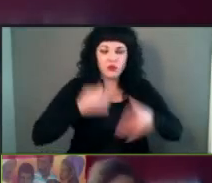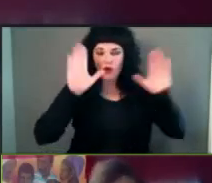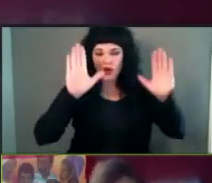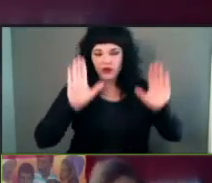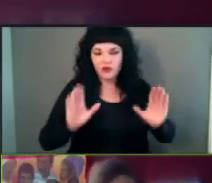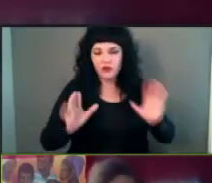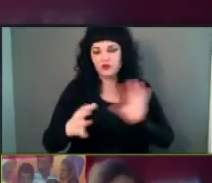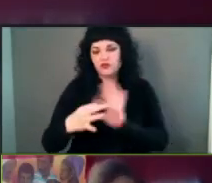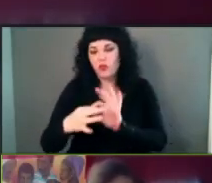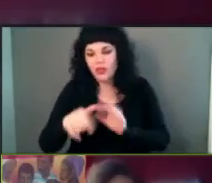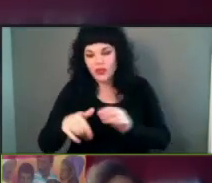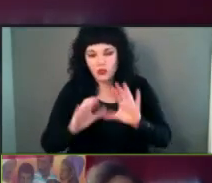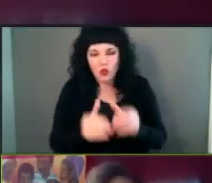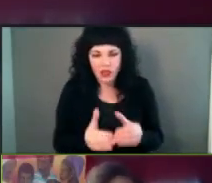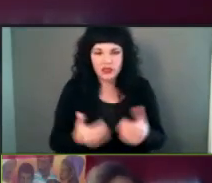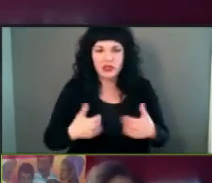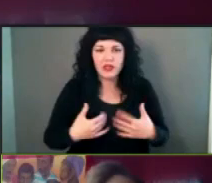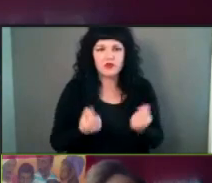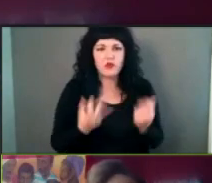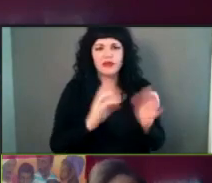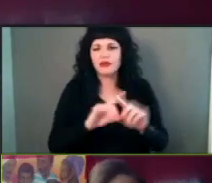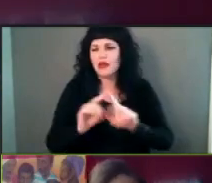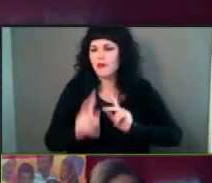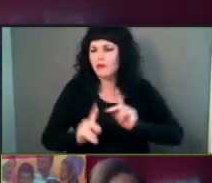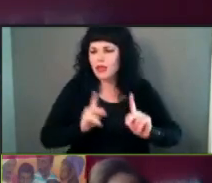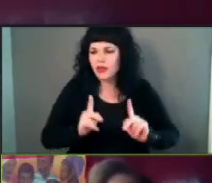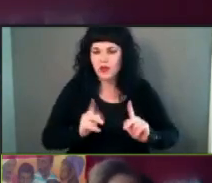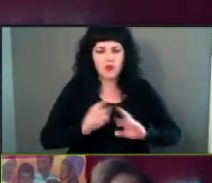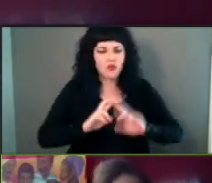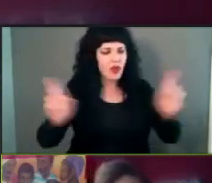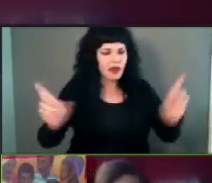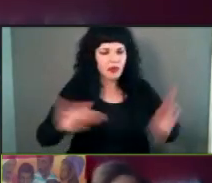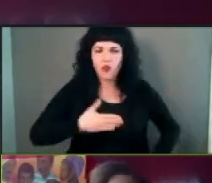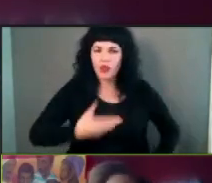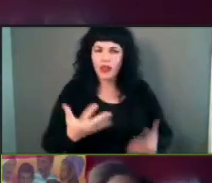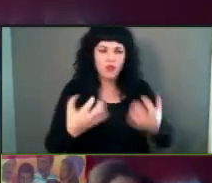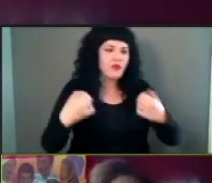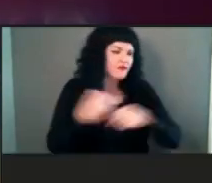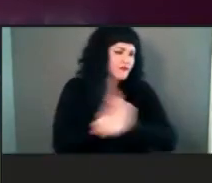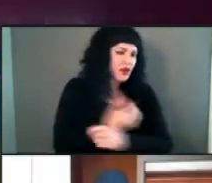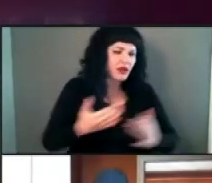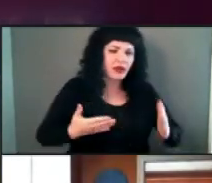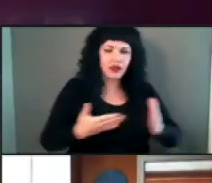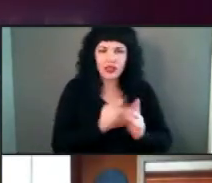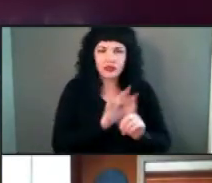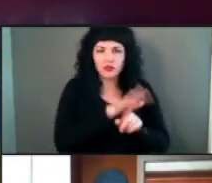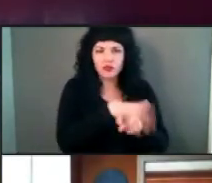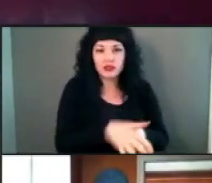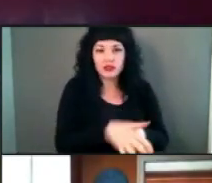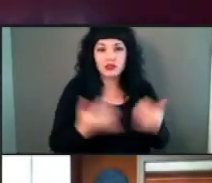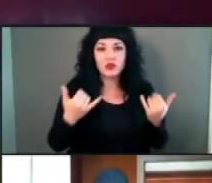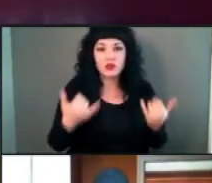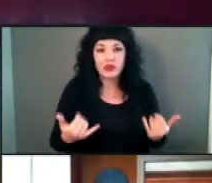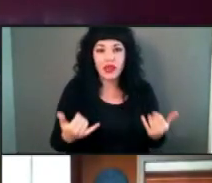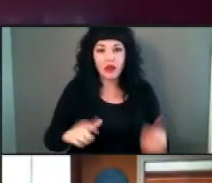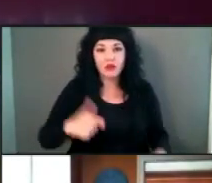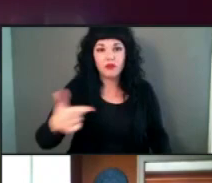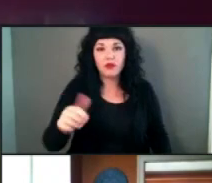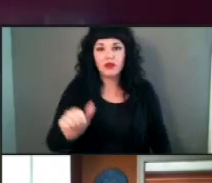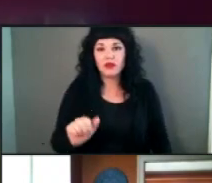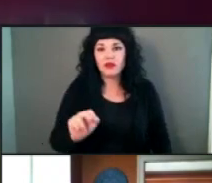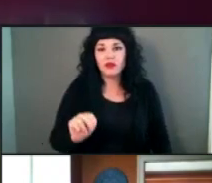so many fronts against oppression. So now I will yield to Angie Reyes, Director of the Detroit Hispanic